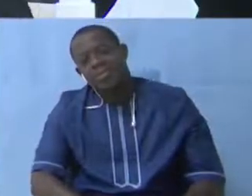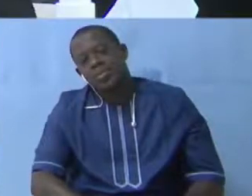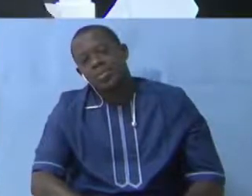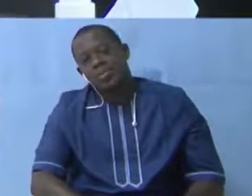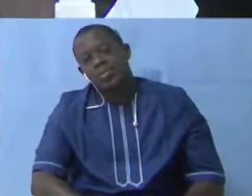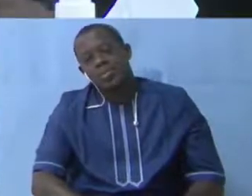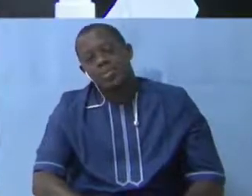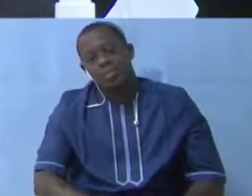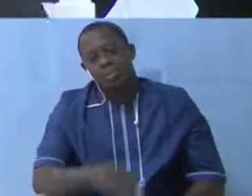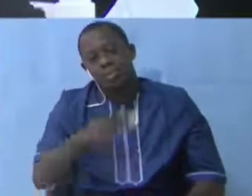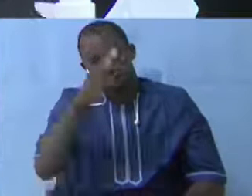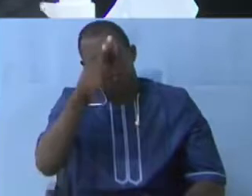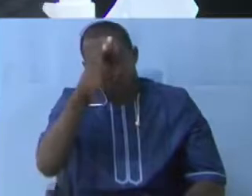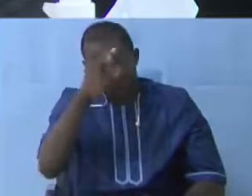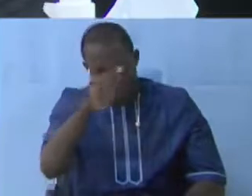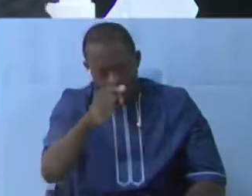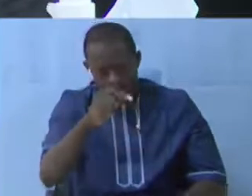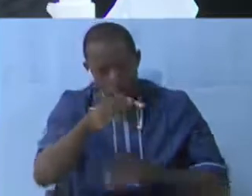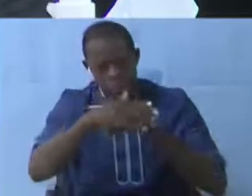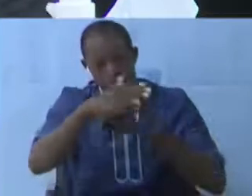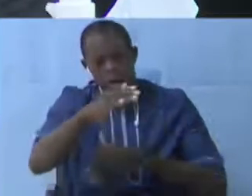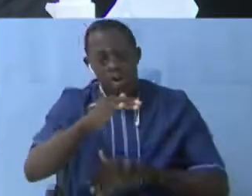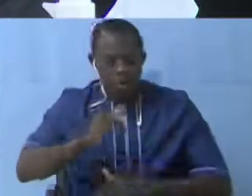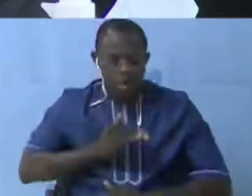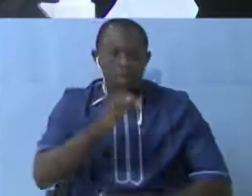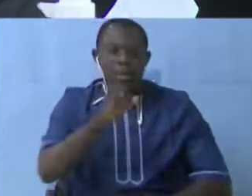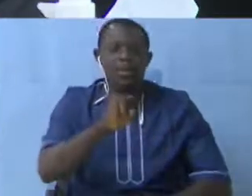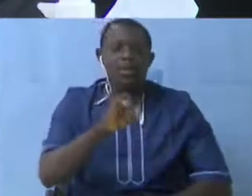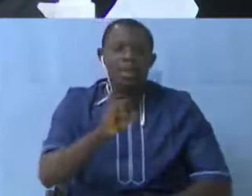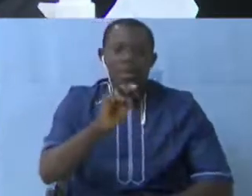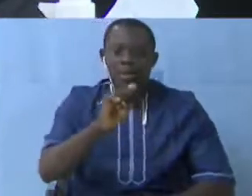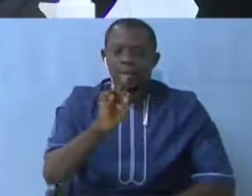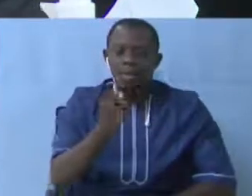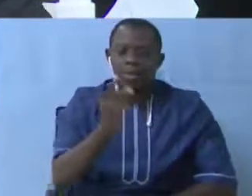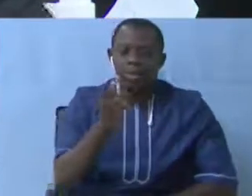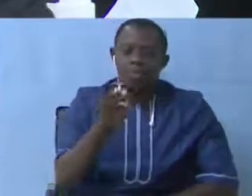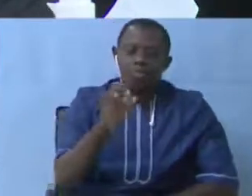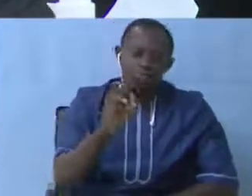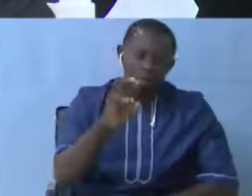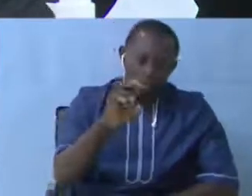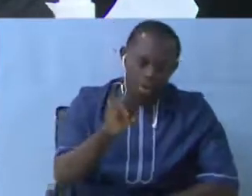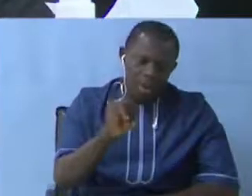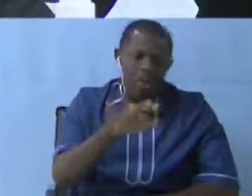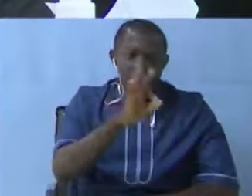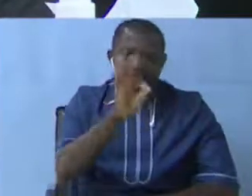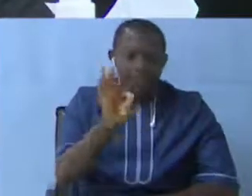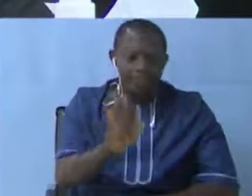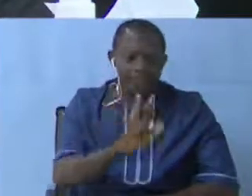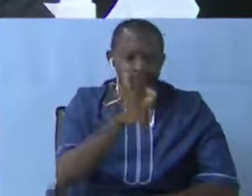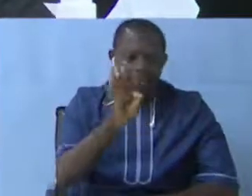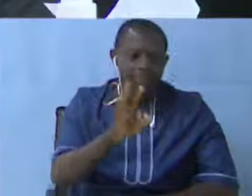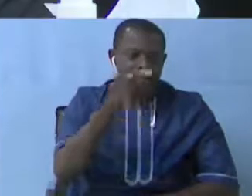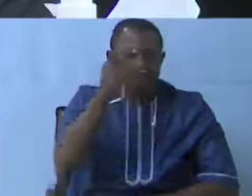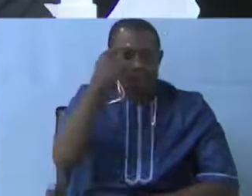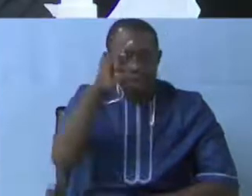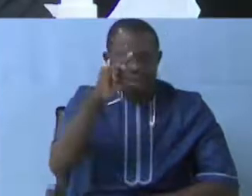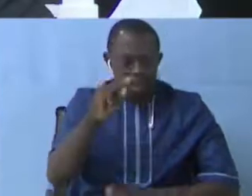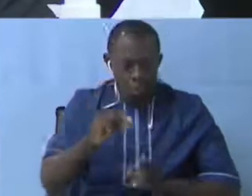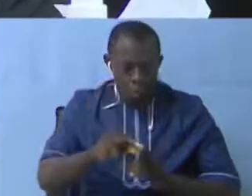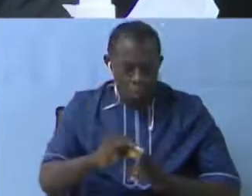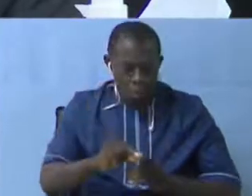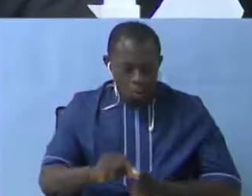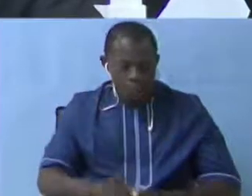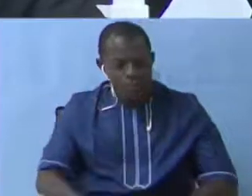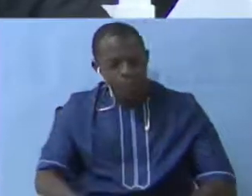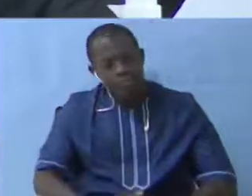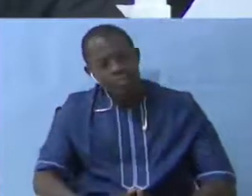Thank you very much, Madam Senghor, for jërëjëf those Madam very, Senghor very ci wise kàddu yu rafet yooyu. concluding remarks. ñi nga